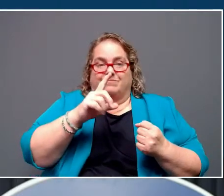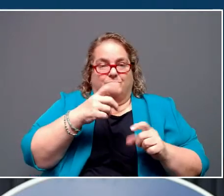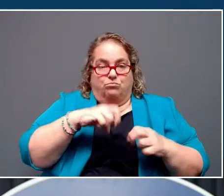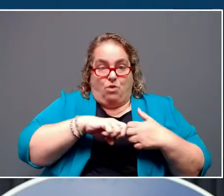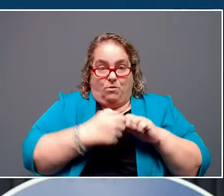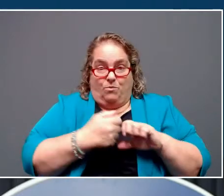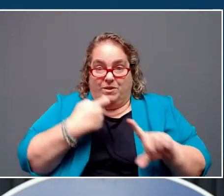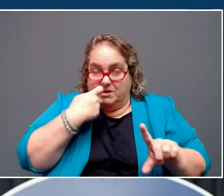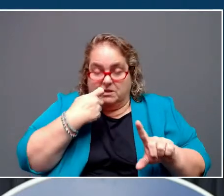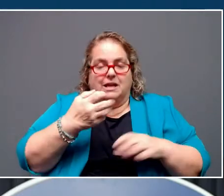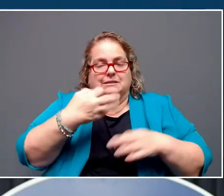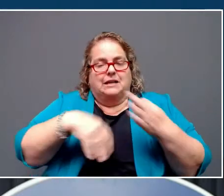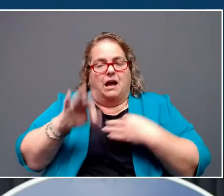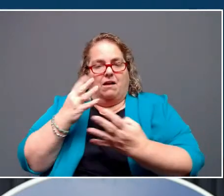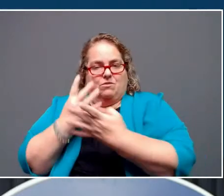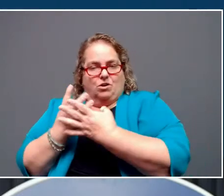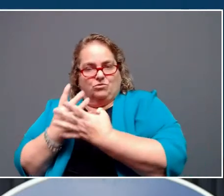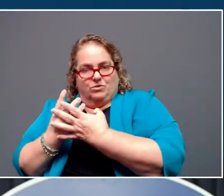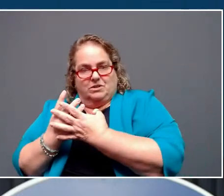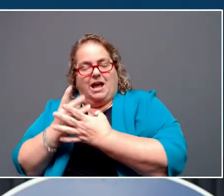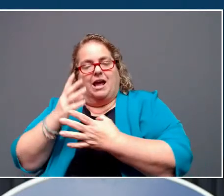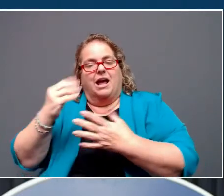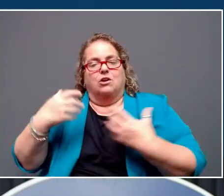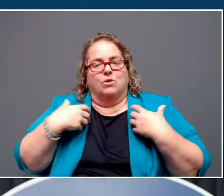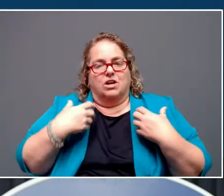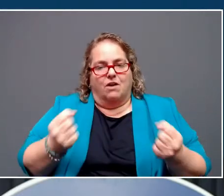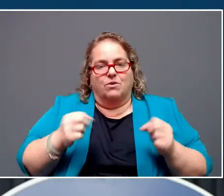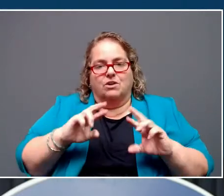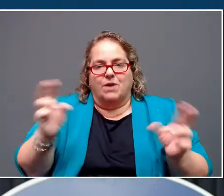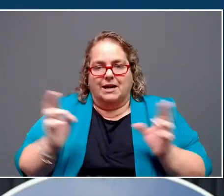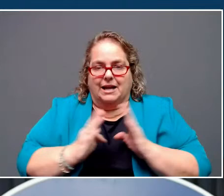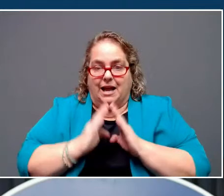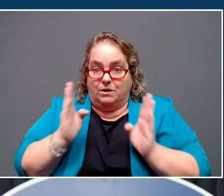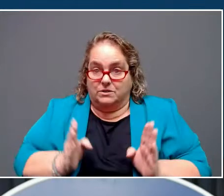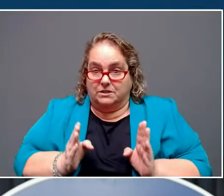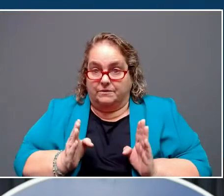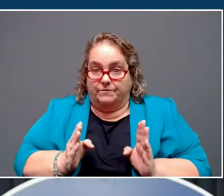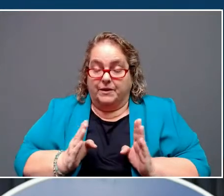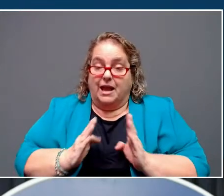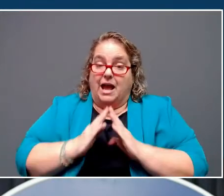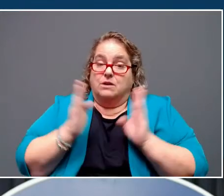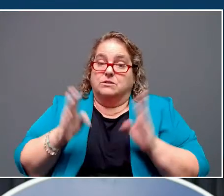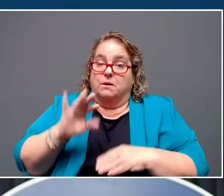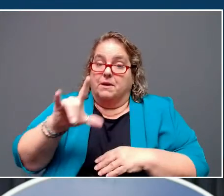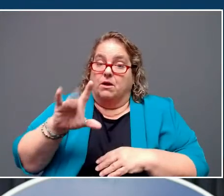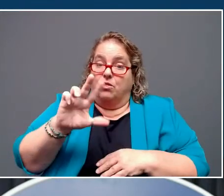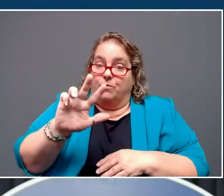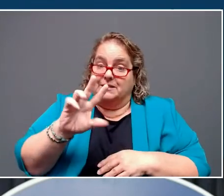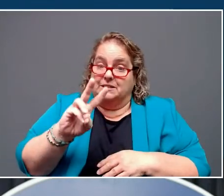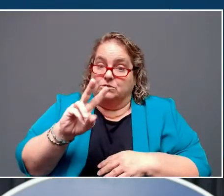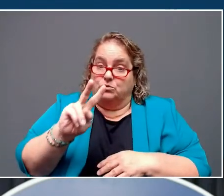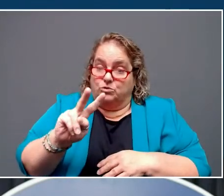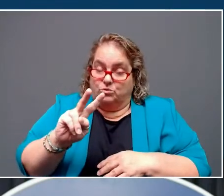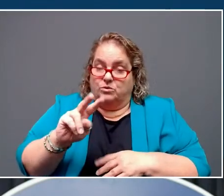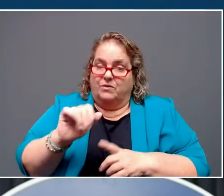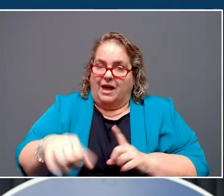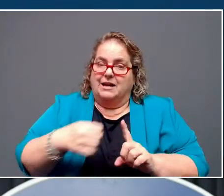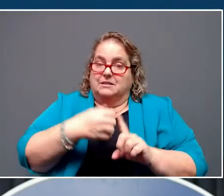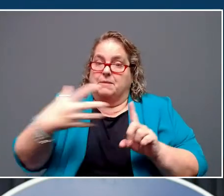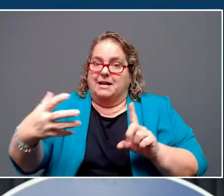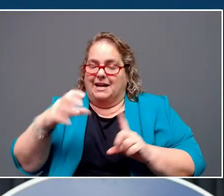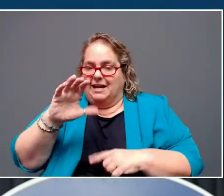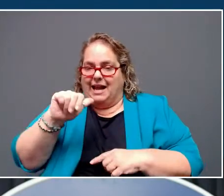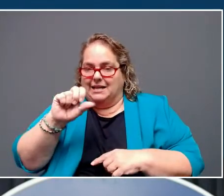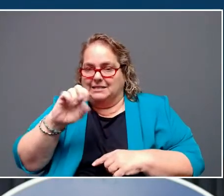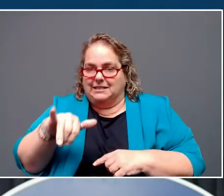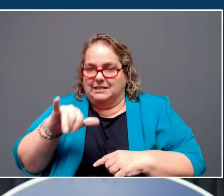recovery-ready housing. There's House Bill 362, which expanded Casey's Law. And in April,